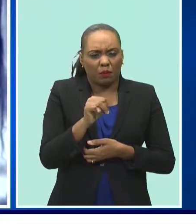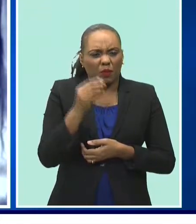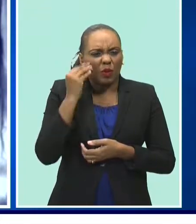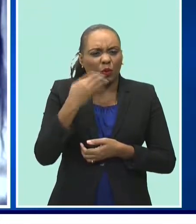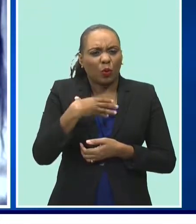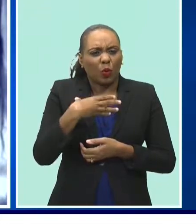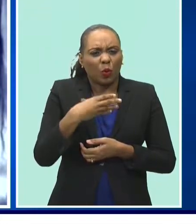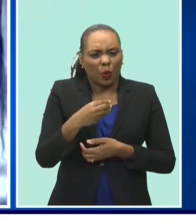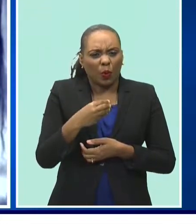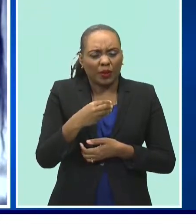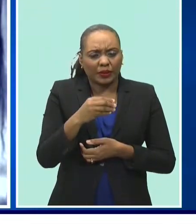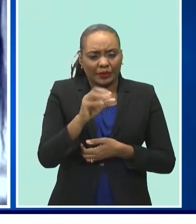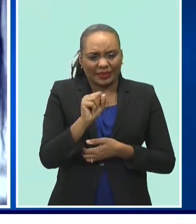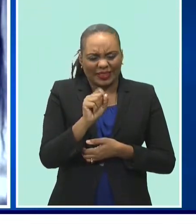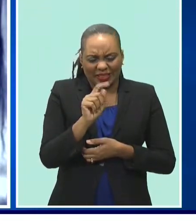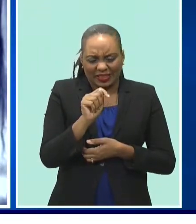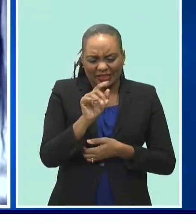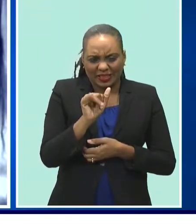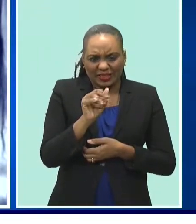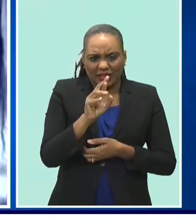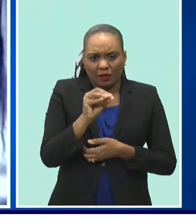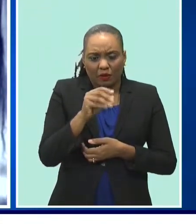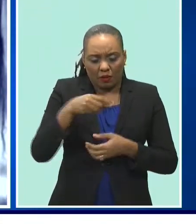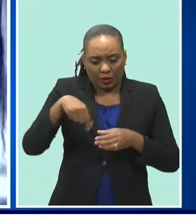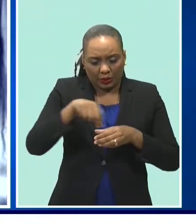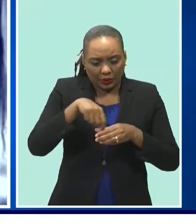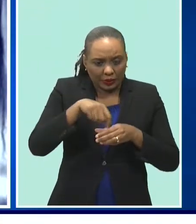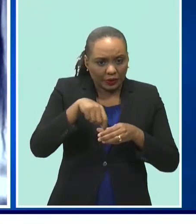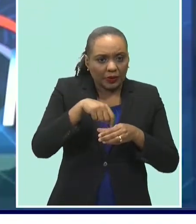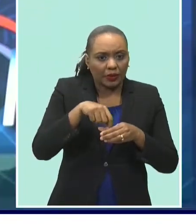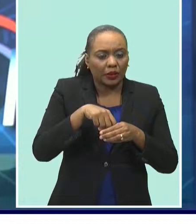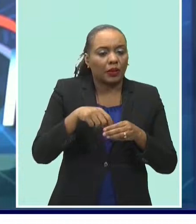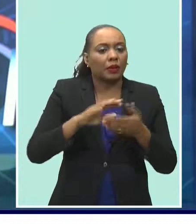product, which becomes a cocktail of destruction.